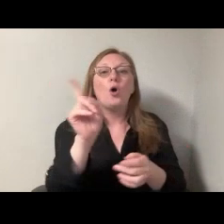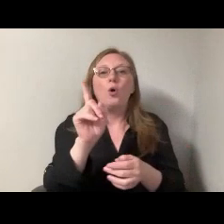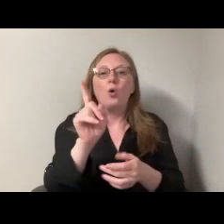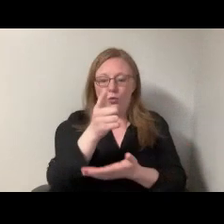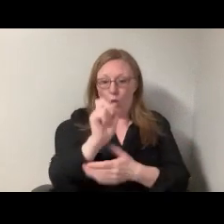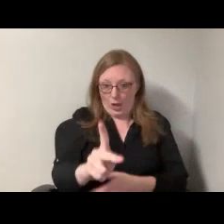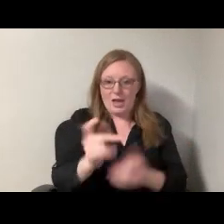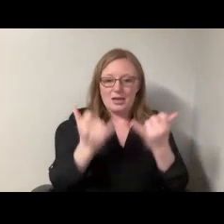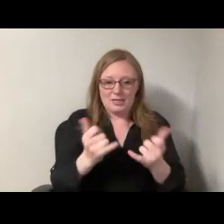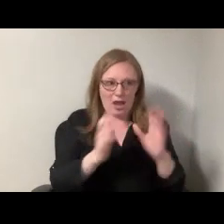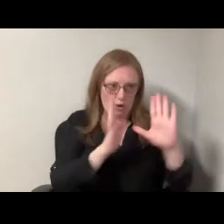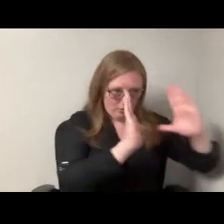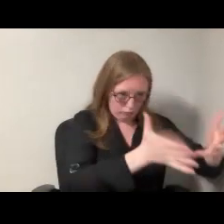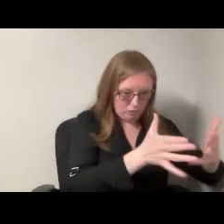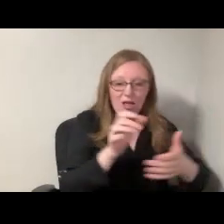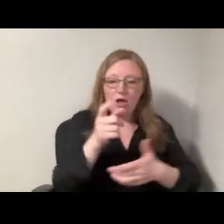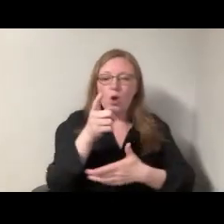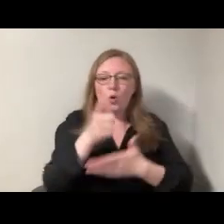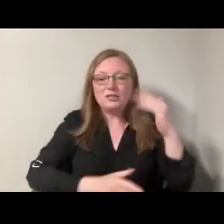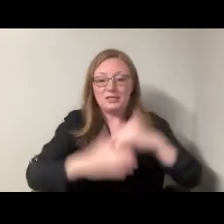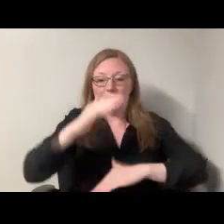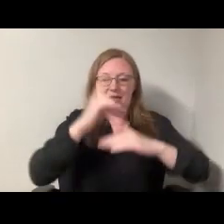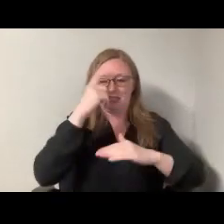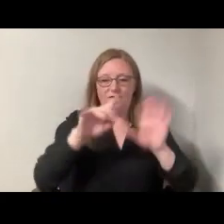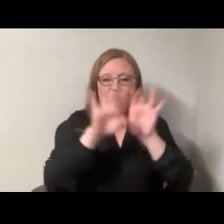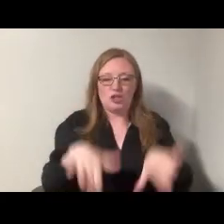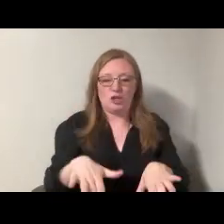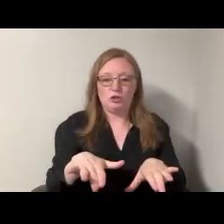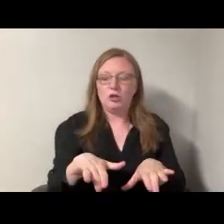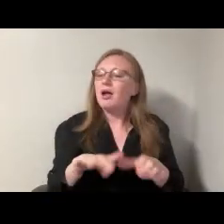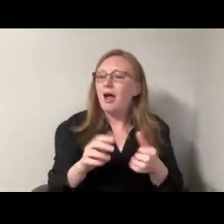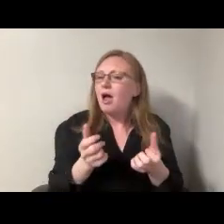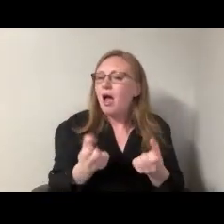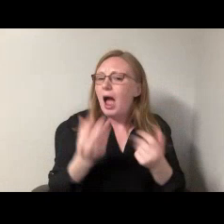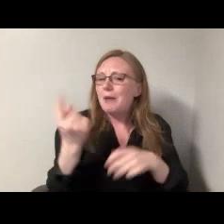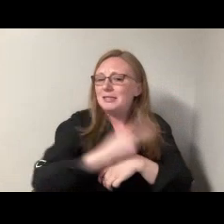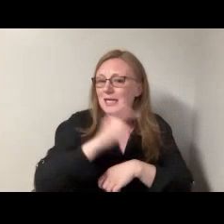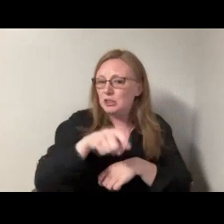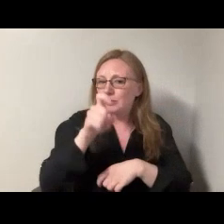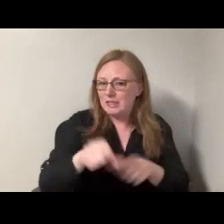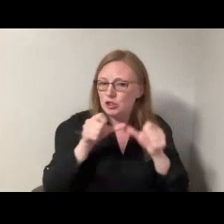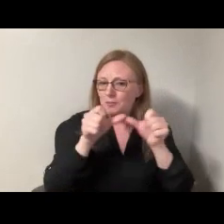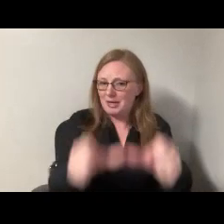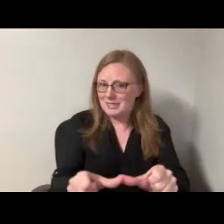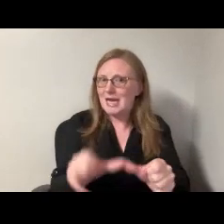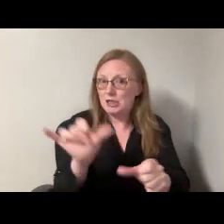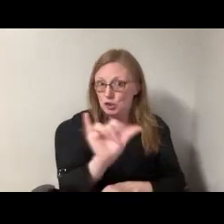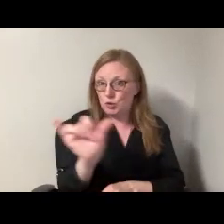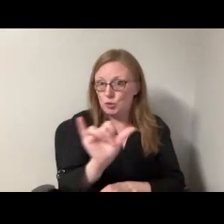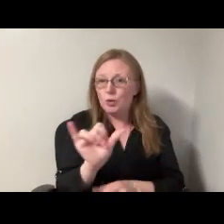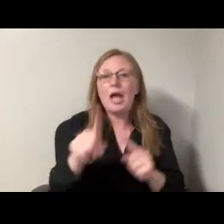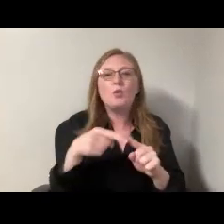What's that capacity? When do we think we're going to get that capacity, and how many days are we going to maintain it there?